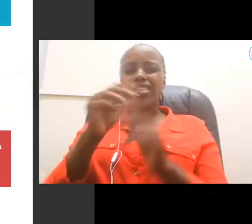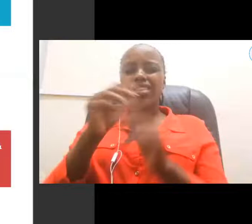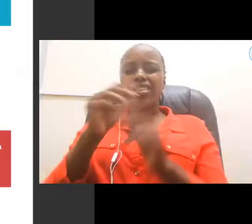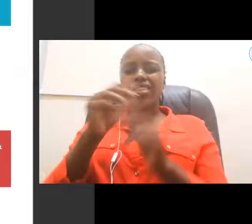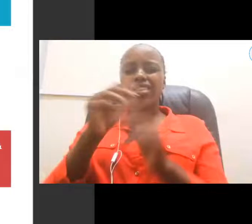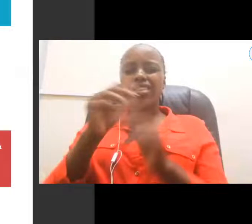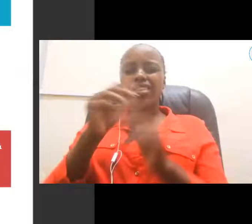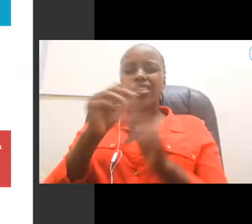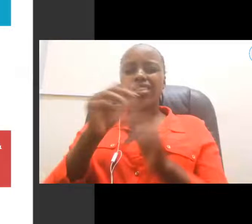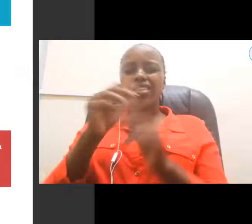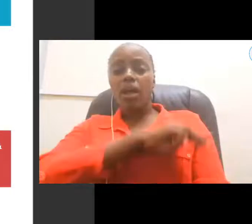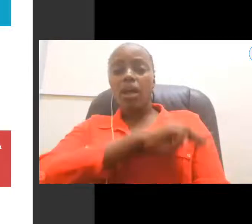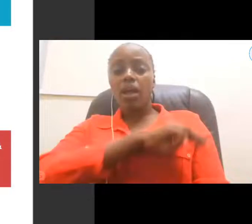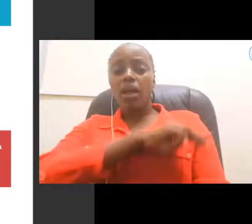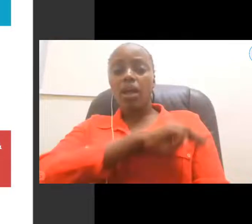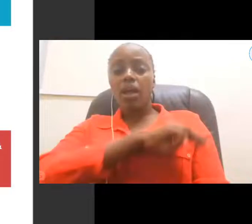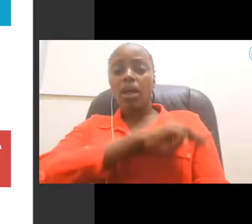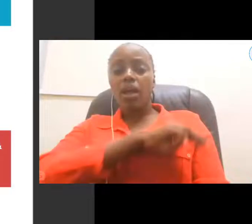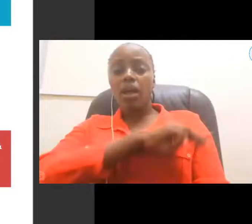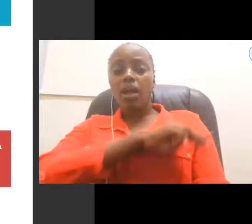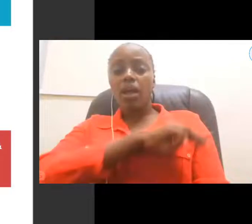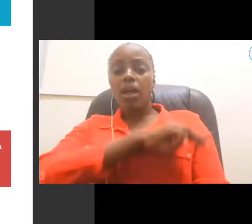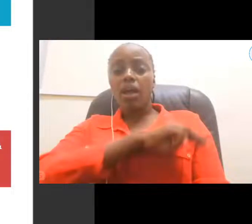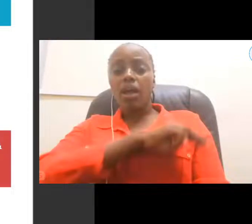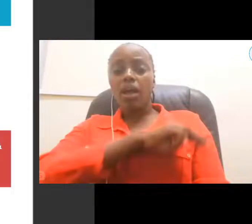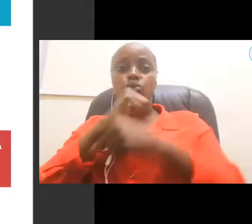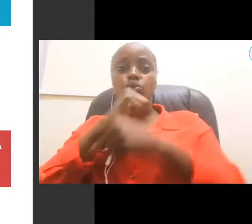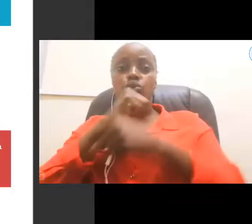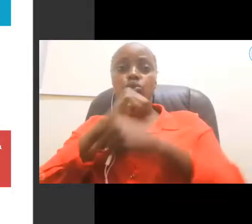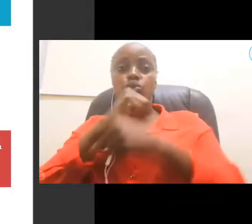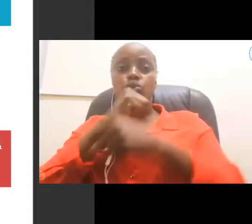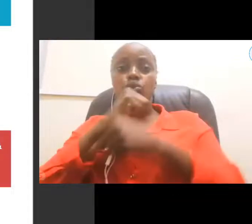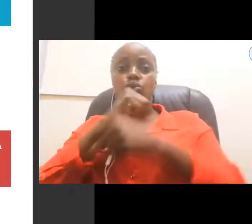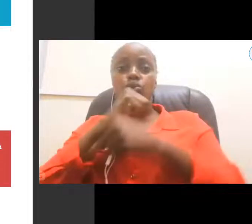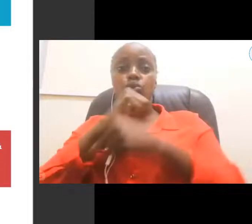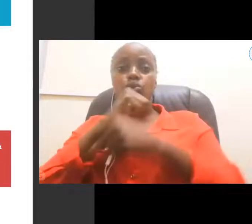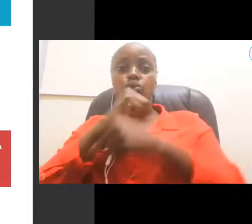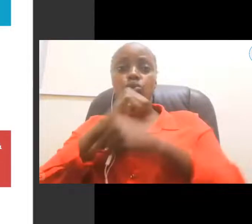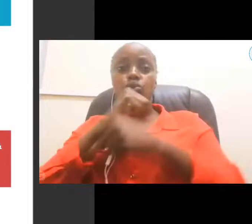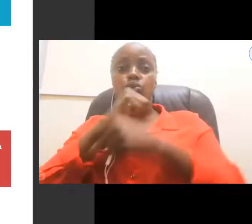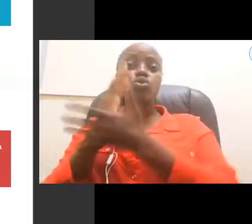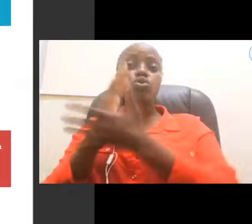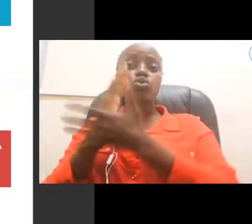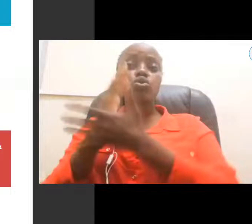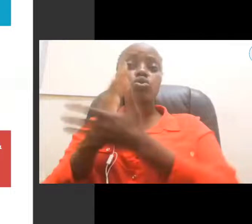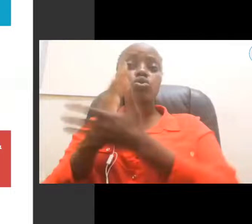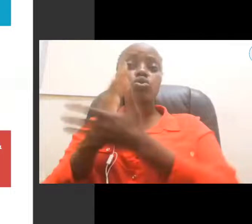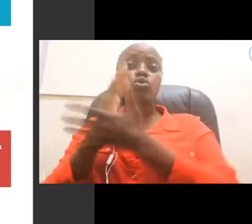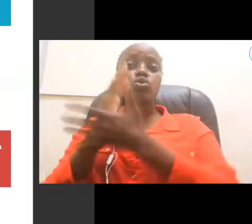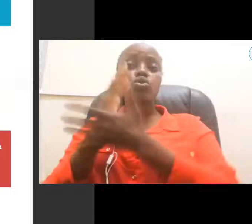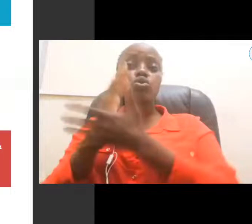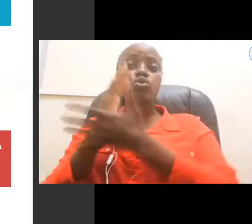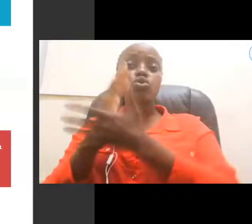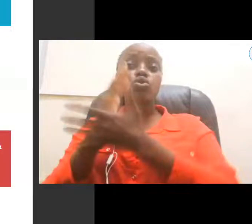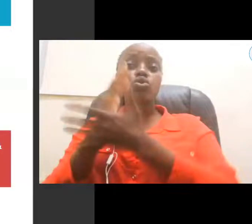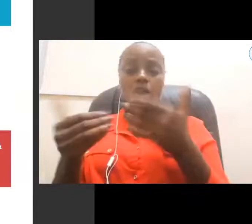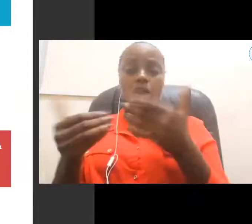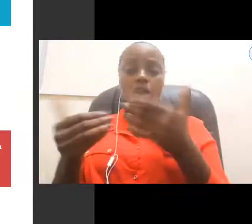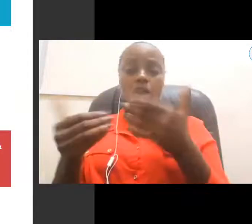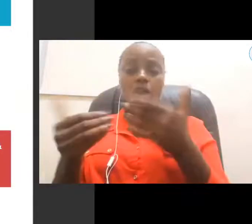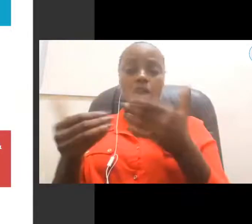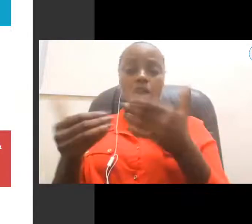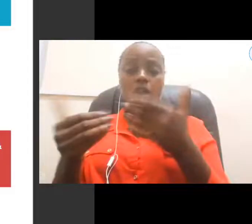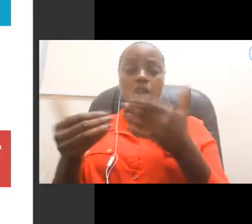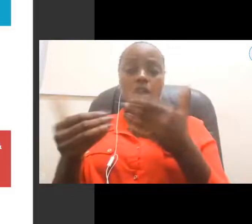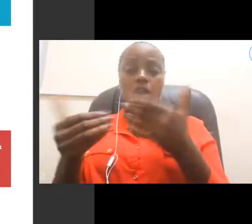happening in the lives of children within the continent. And then within that, we then have short-term goals and so forth. And that should be based on the